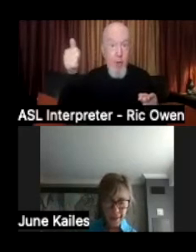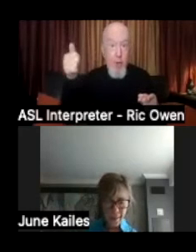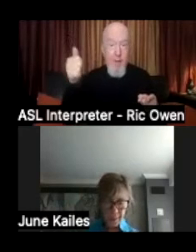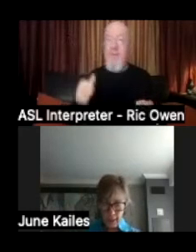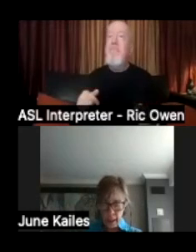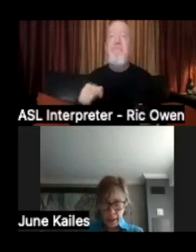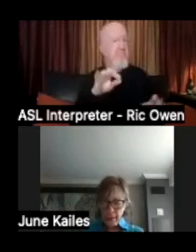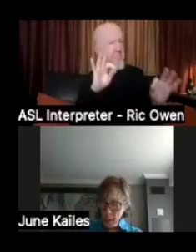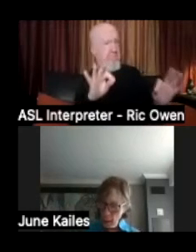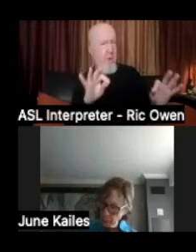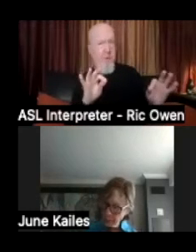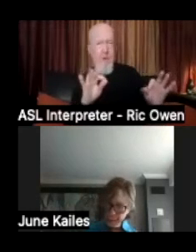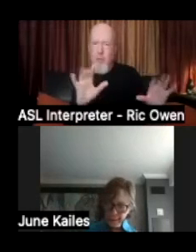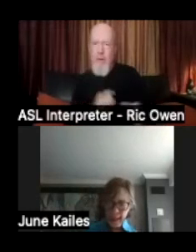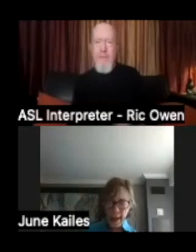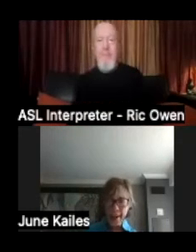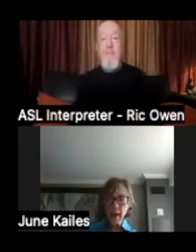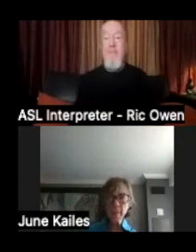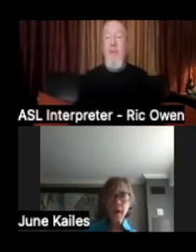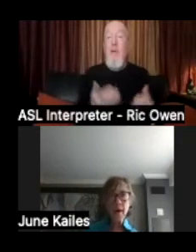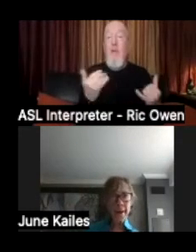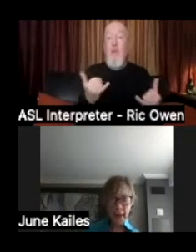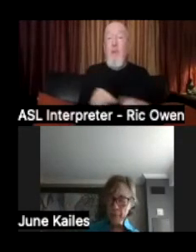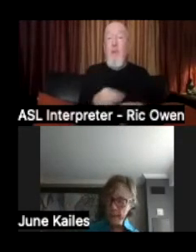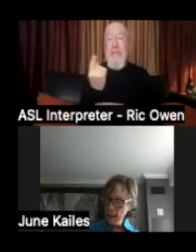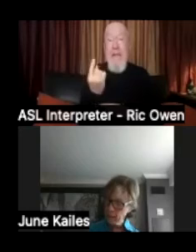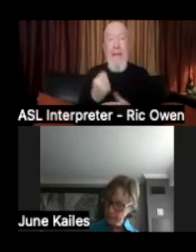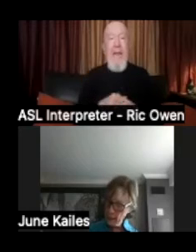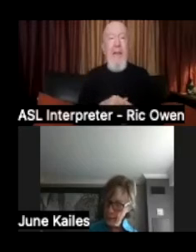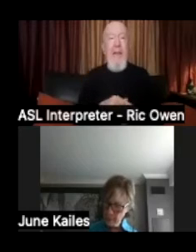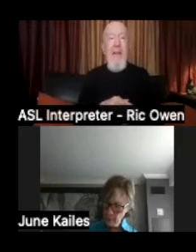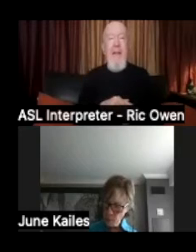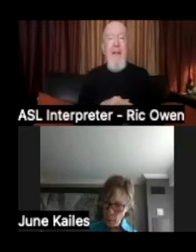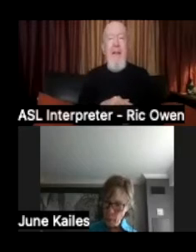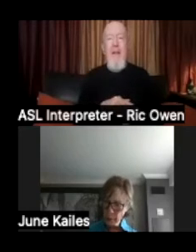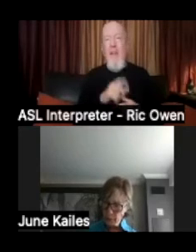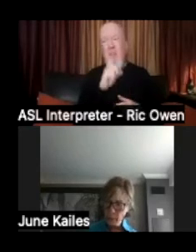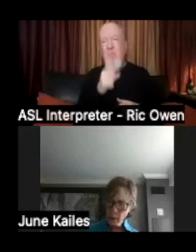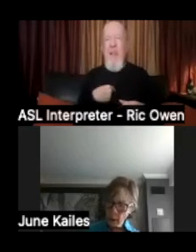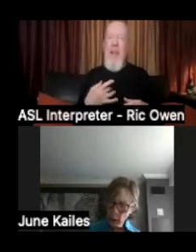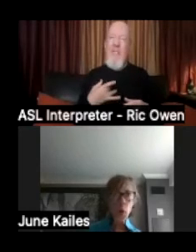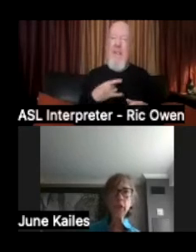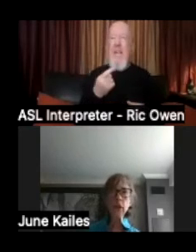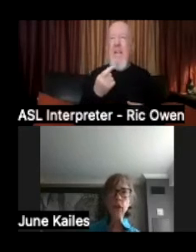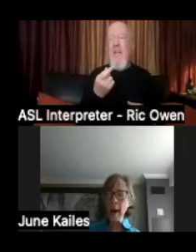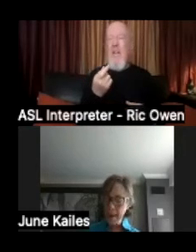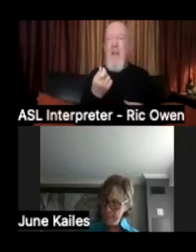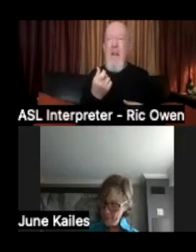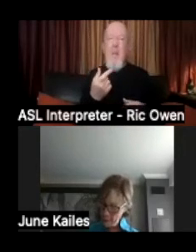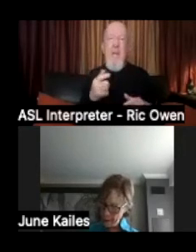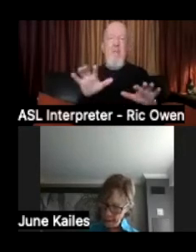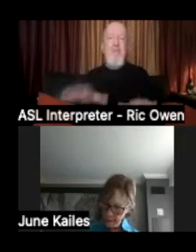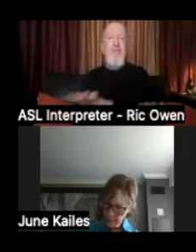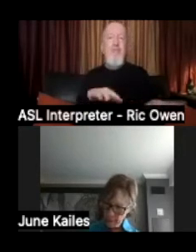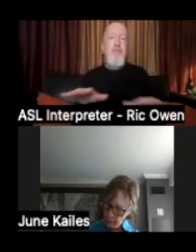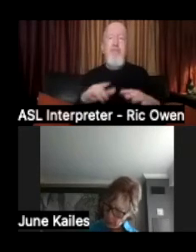Great. you. So today, I want to keep it a little informal. So don't be shy if